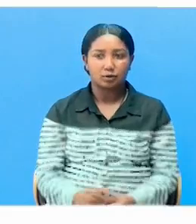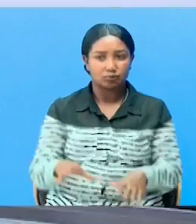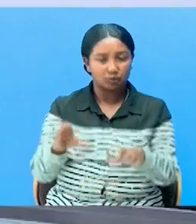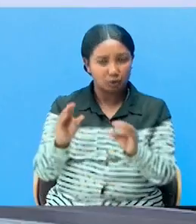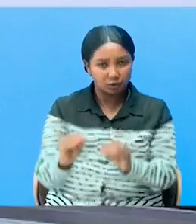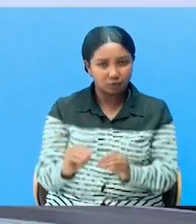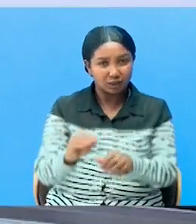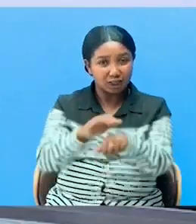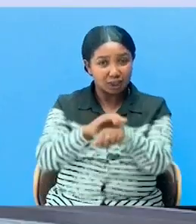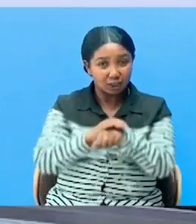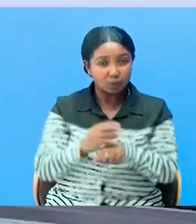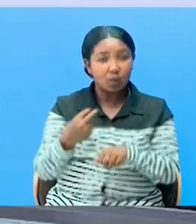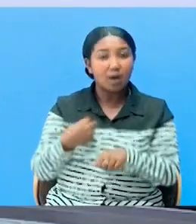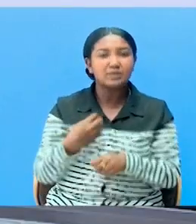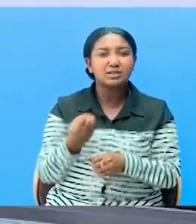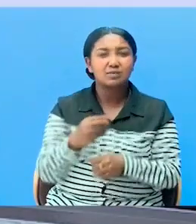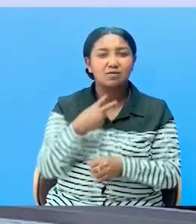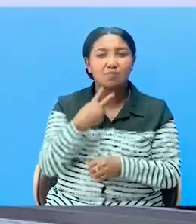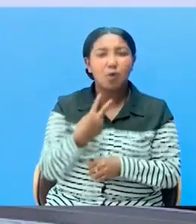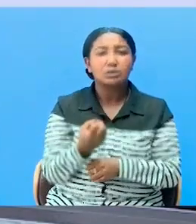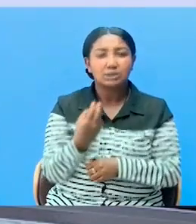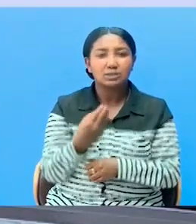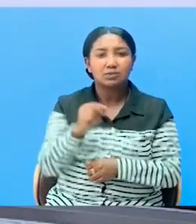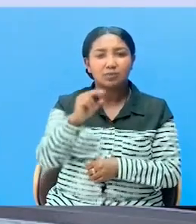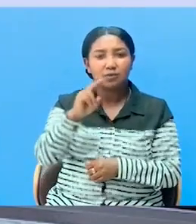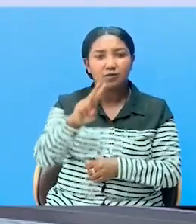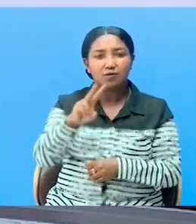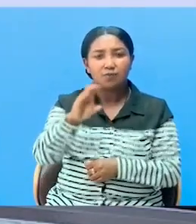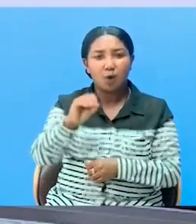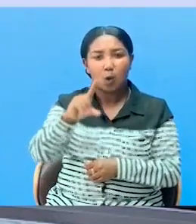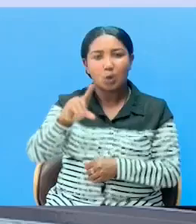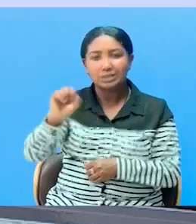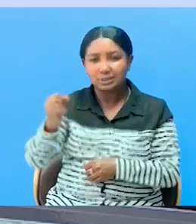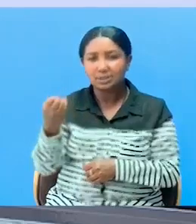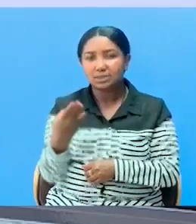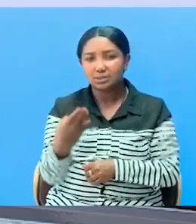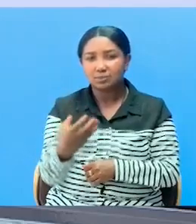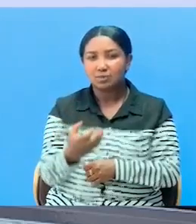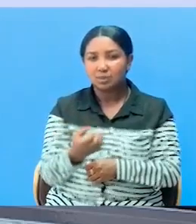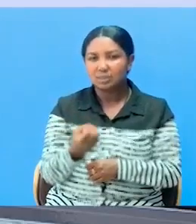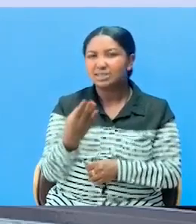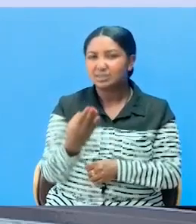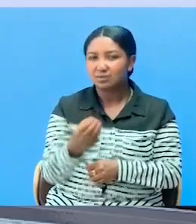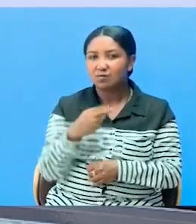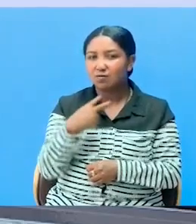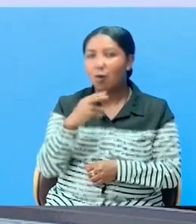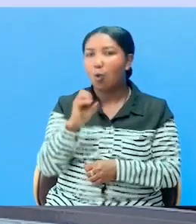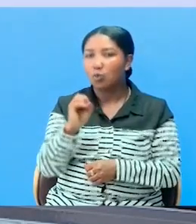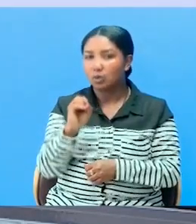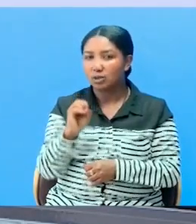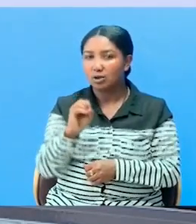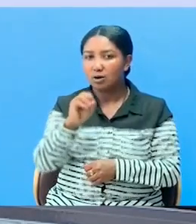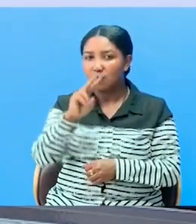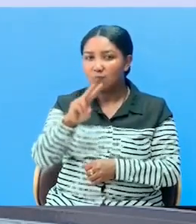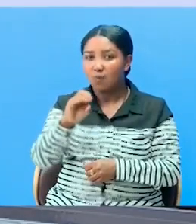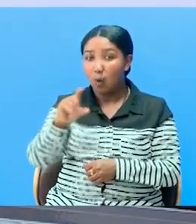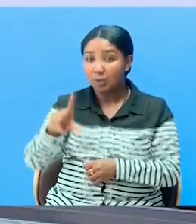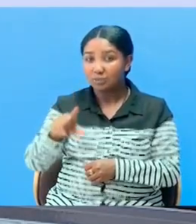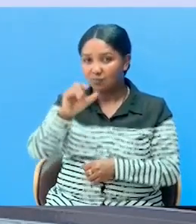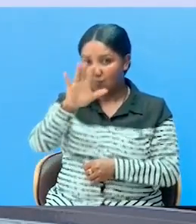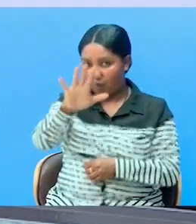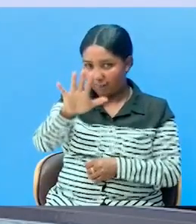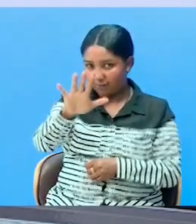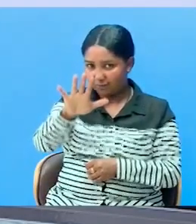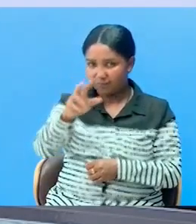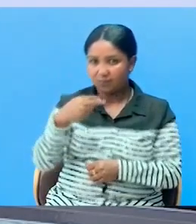Students, in English we have how many vowel sounds? Nice. There are how many vowel sounds? We have 5